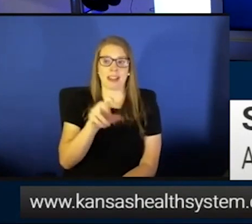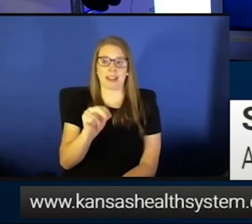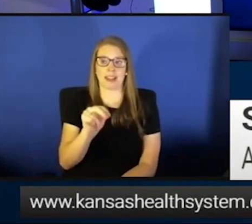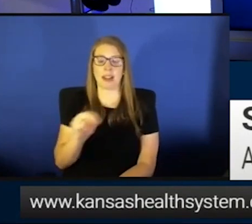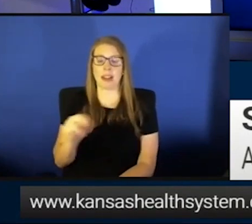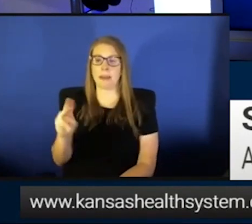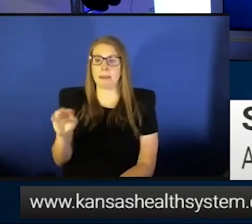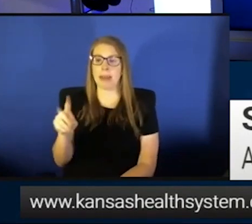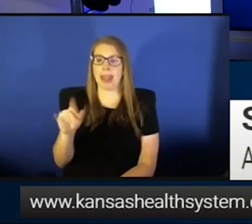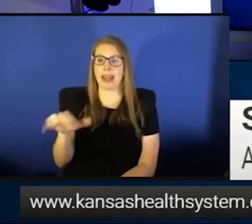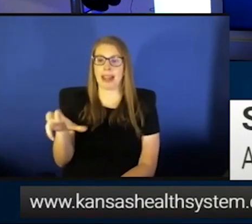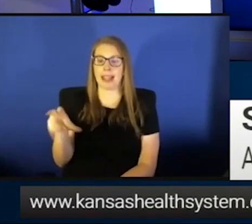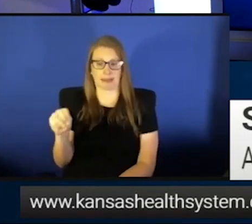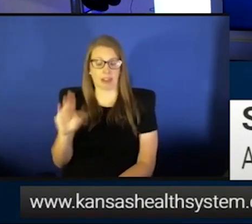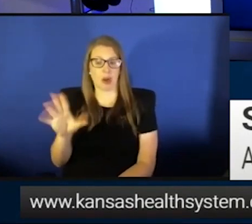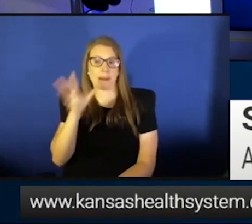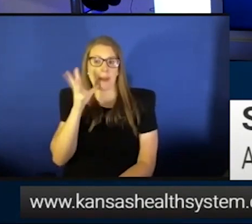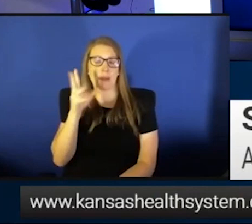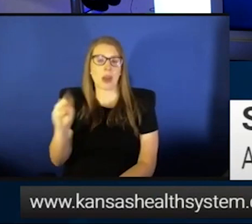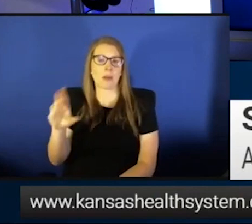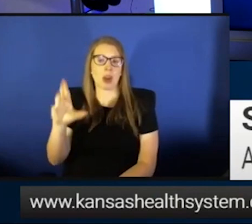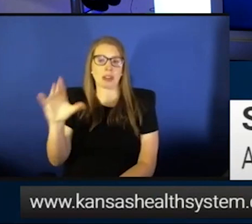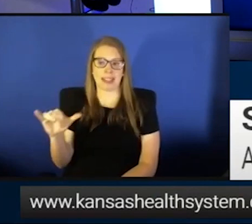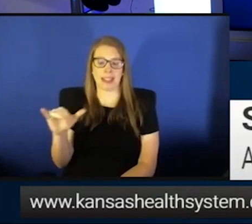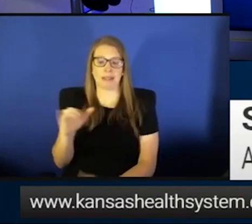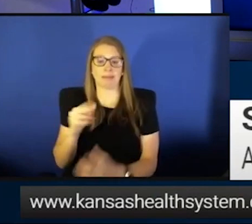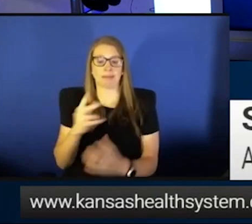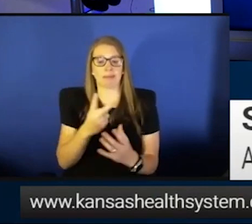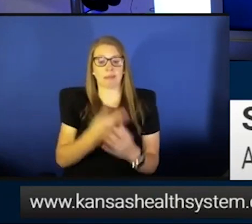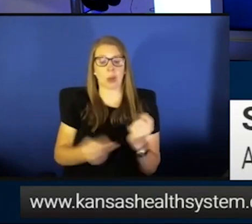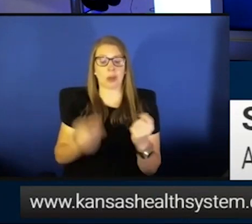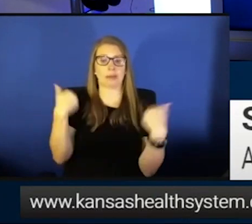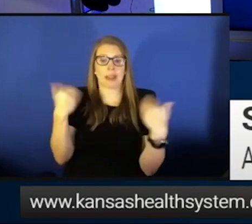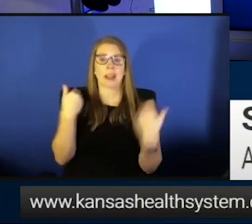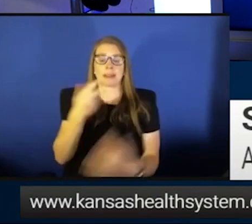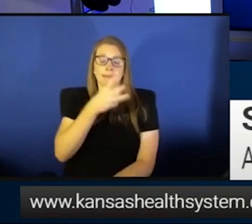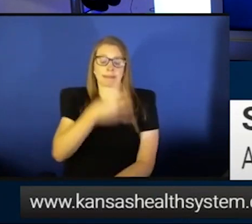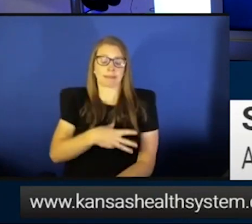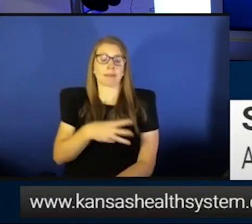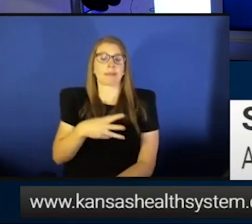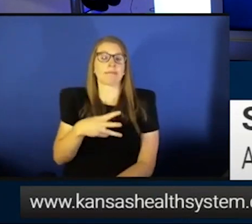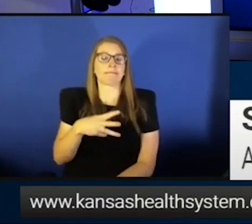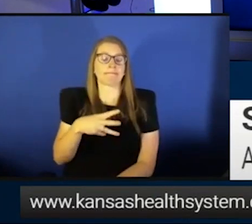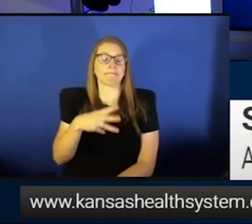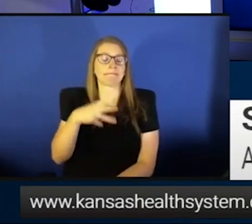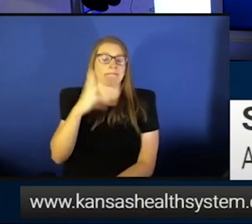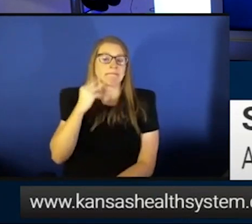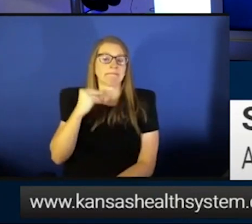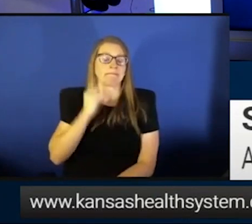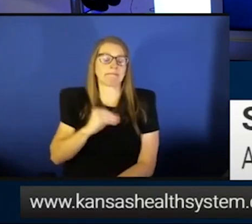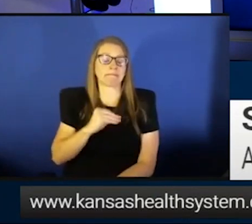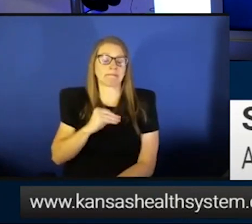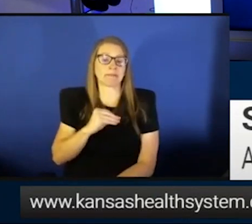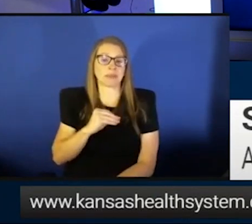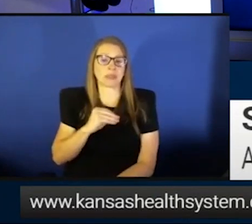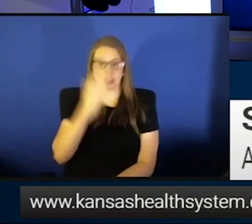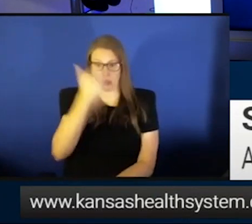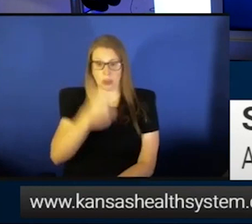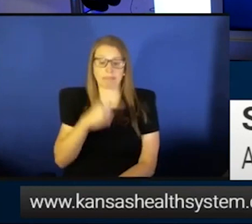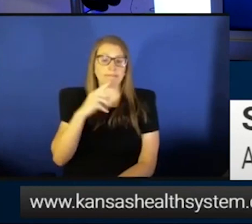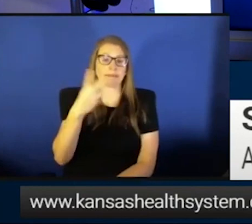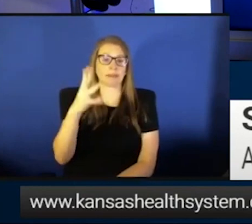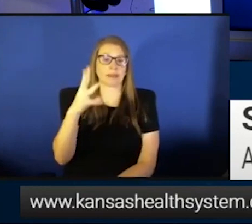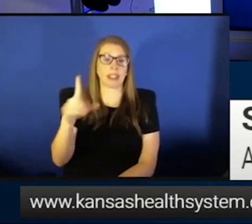Marcy. Both suffered strokes at the age of 16. We're also joined by neurologist Dr. Colleen Lechtenberg, who is the director